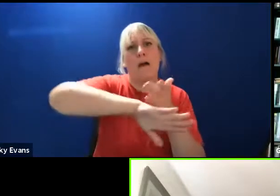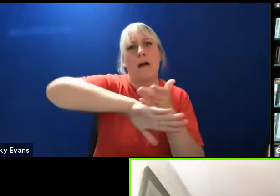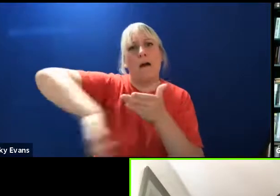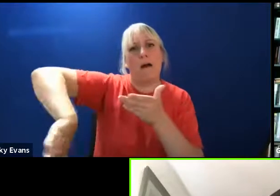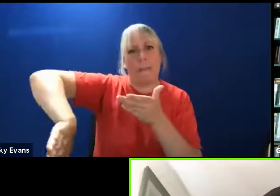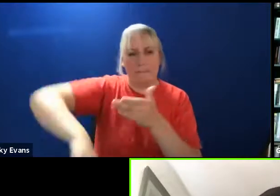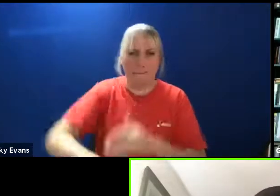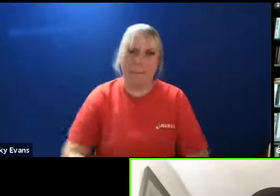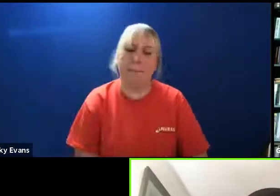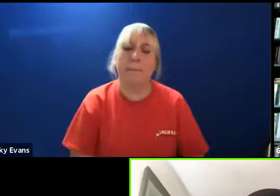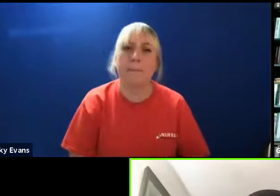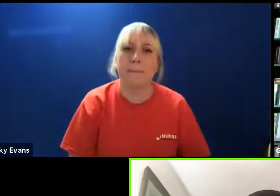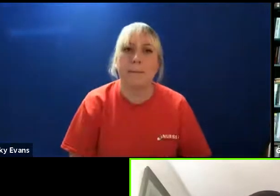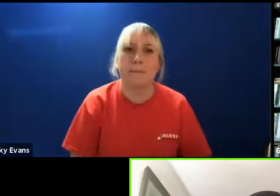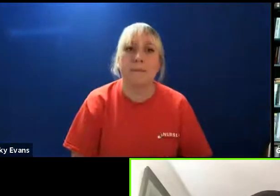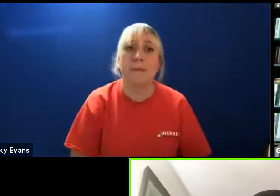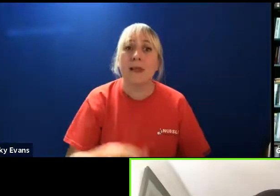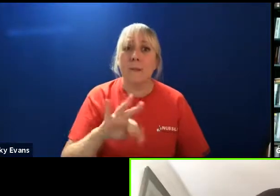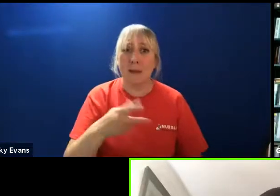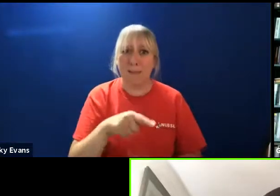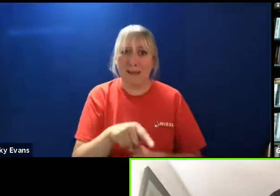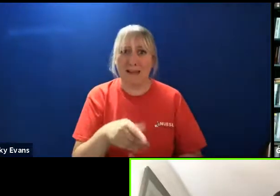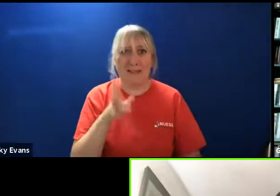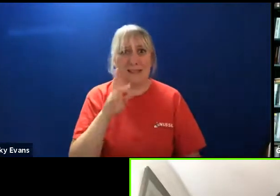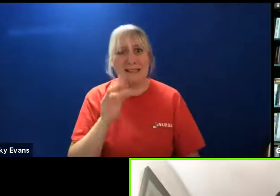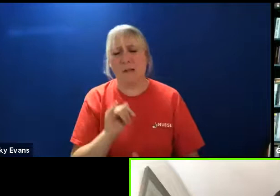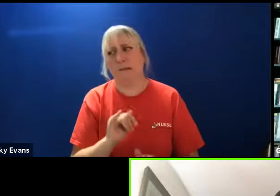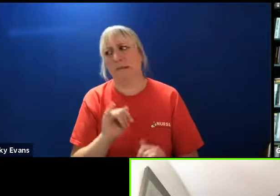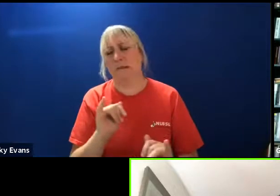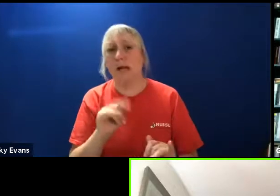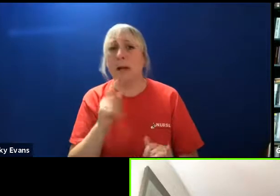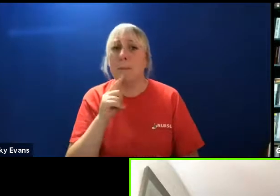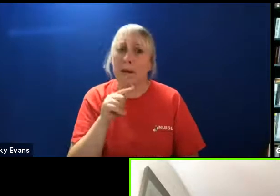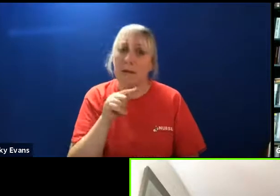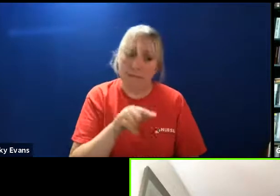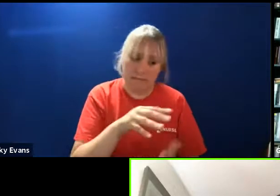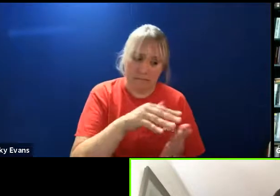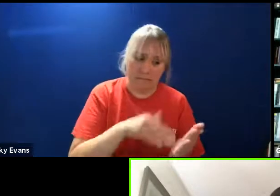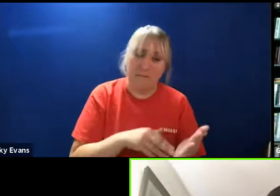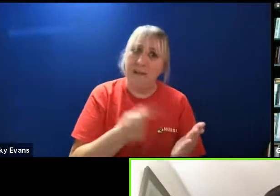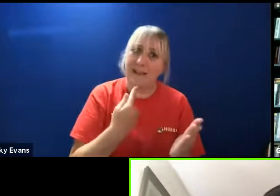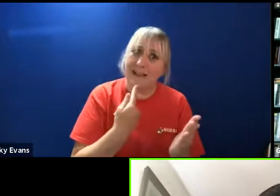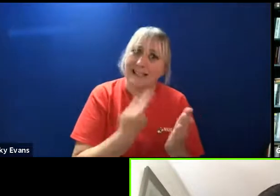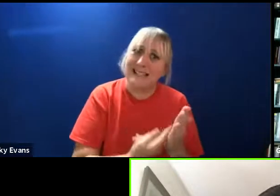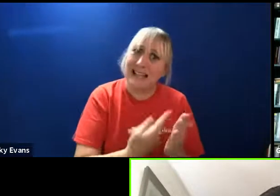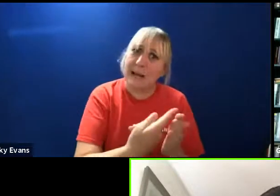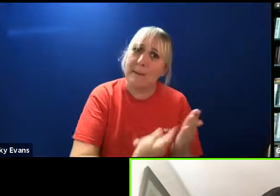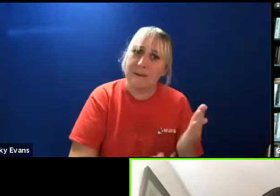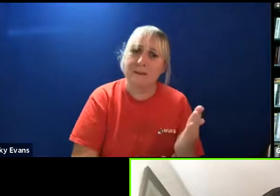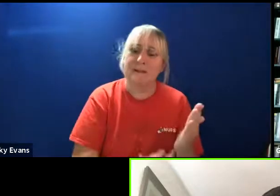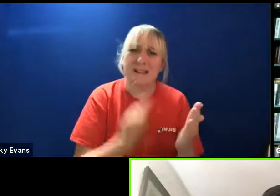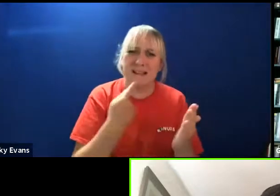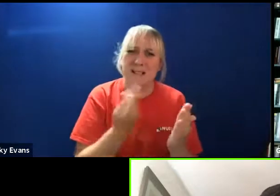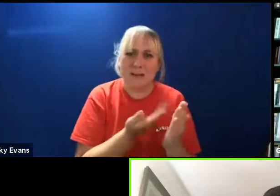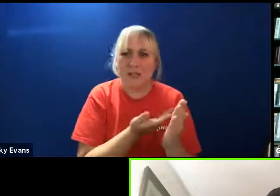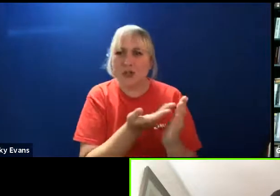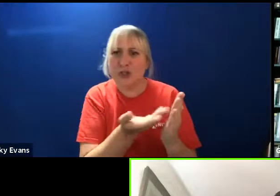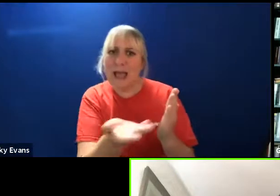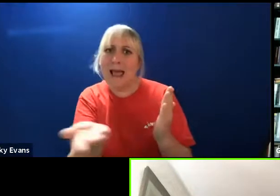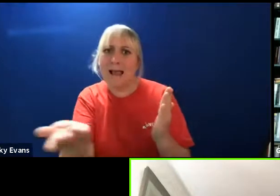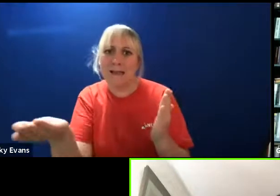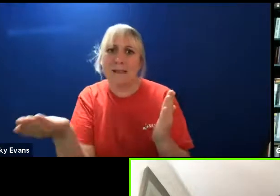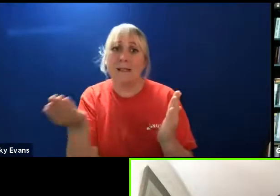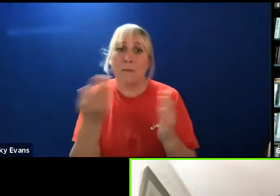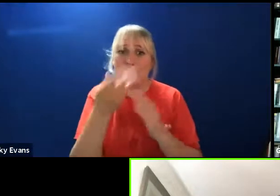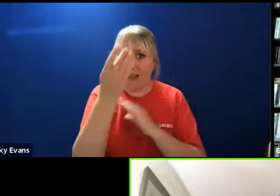Now, it may sound prophetic, but actually those words and those sentiments have been shared and referenced by educators